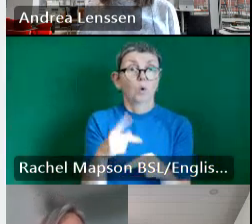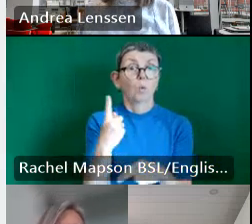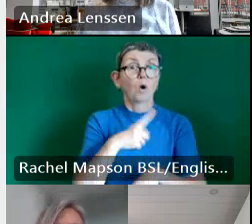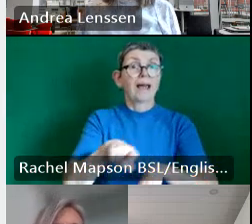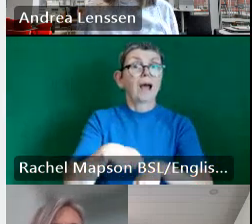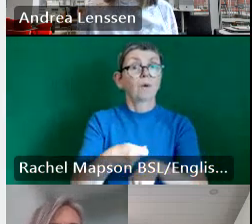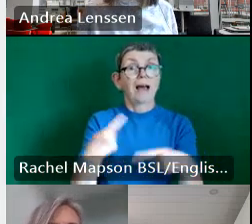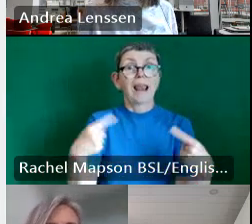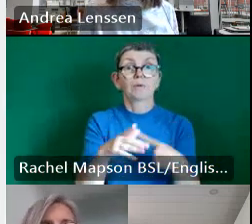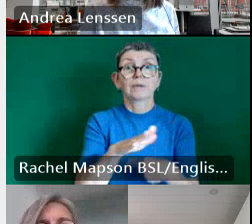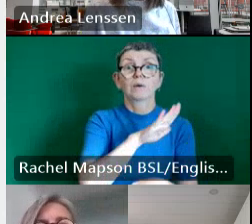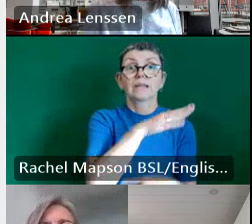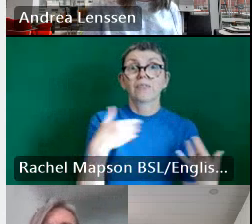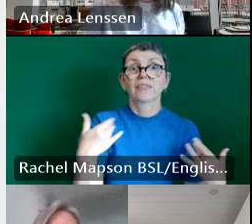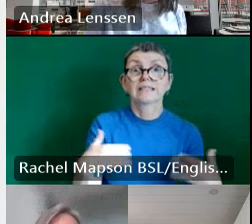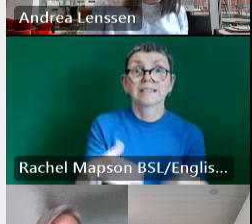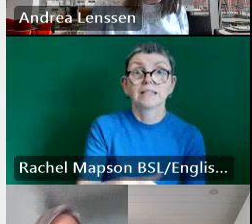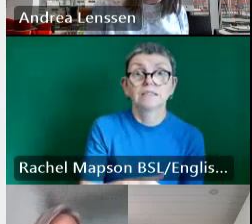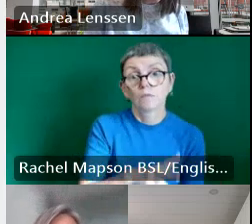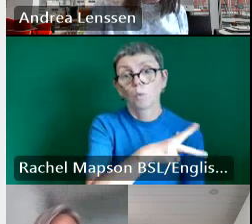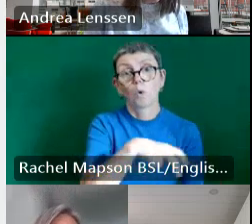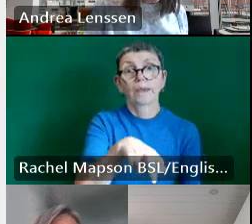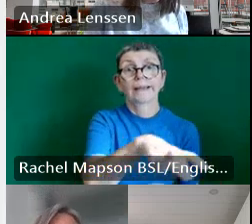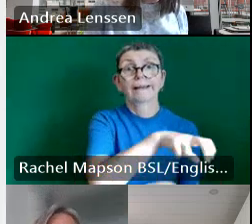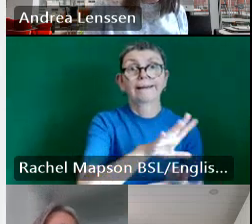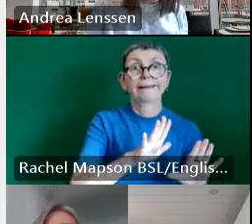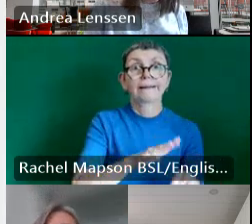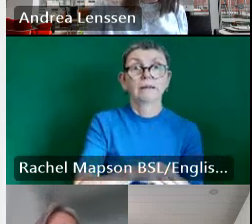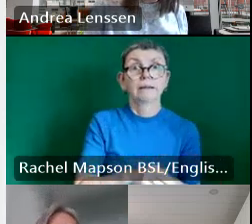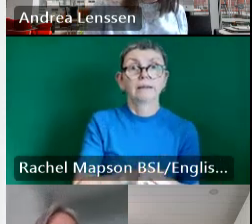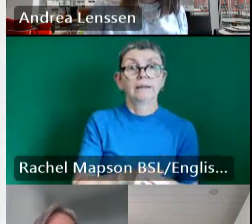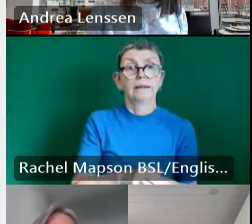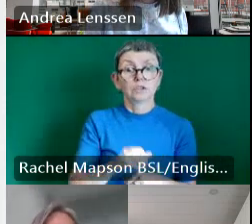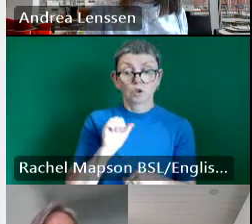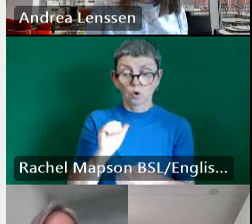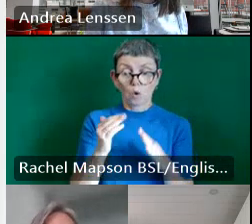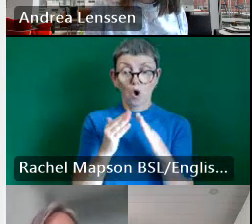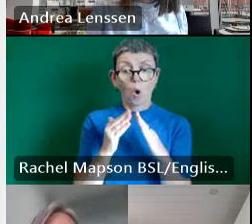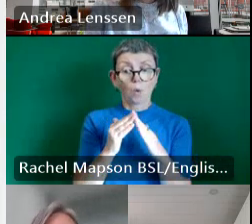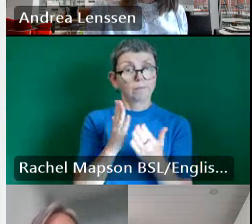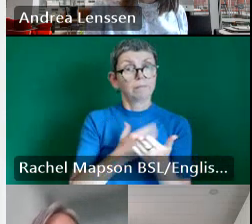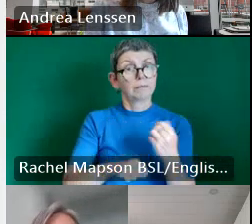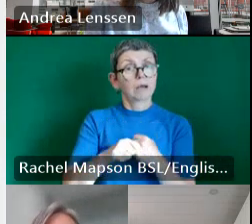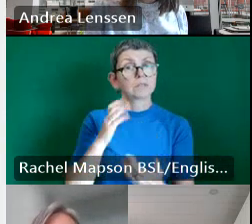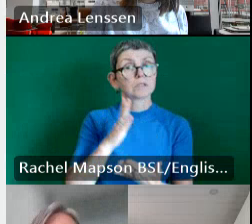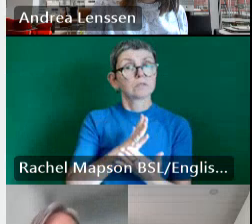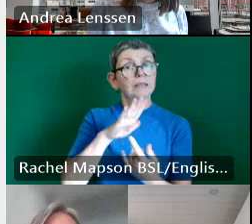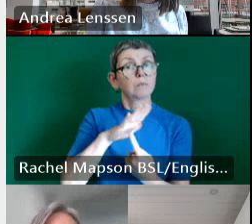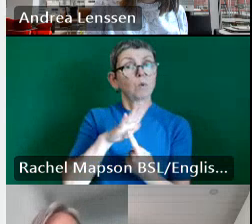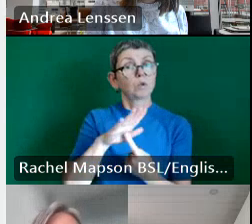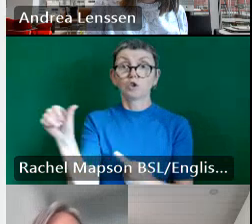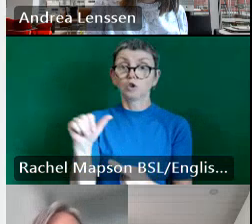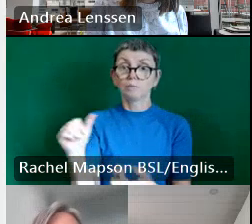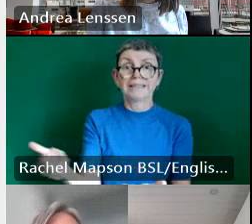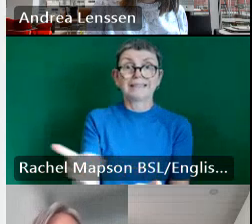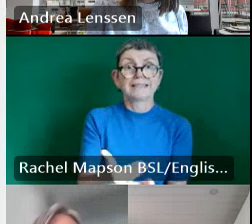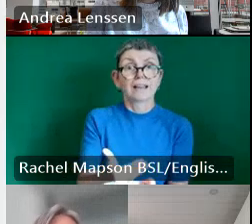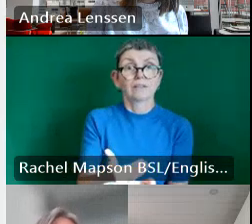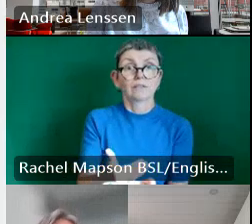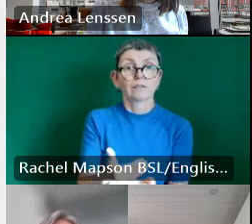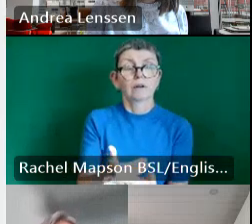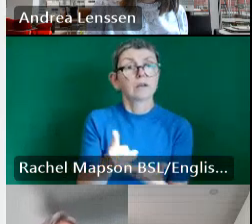home to exercise. Your space at home was, supposed to be your safe haven. So if you lived